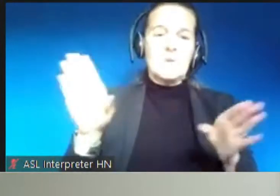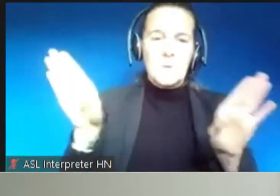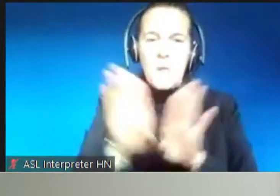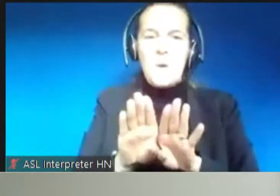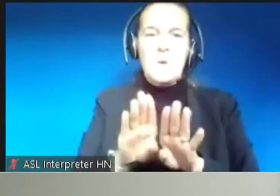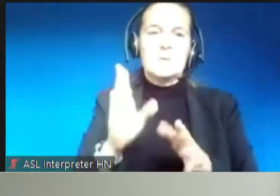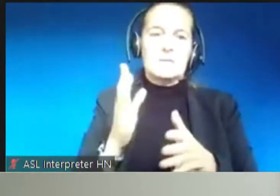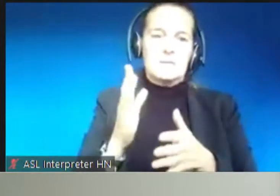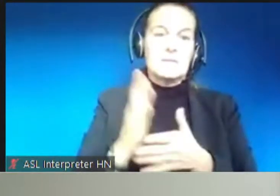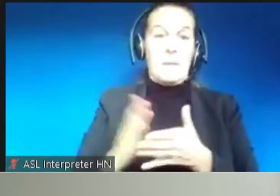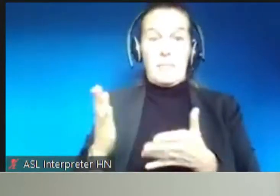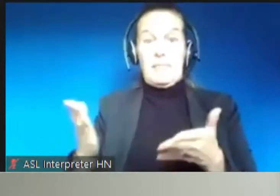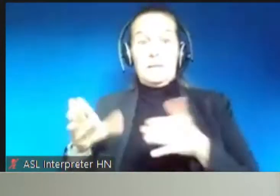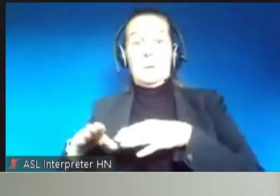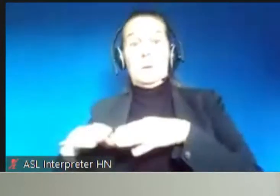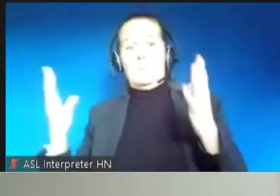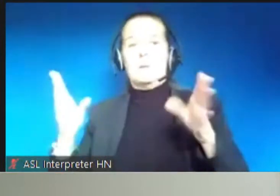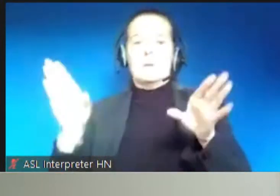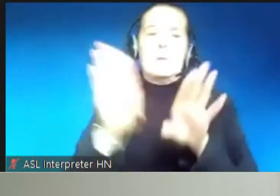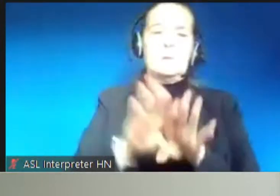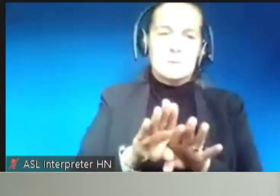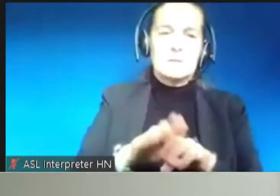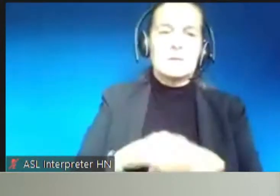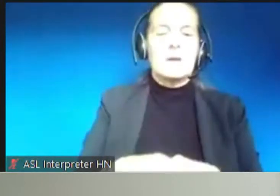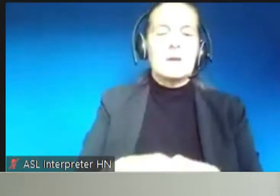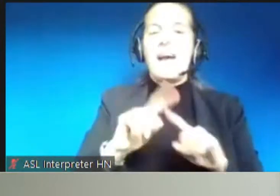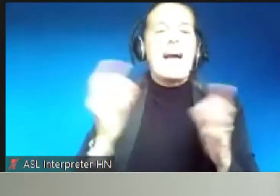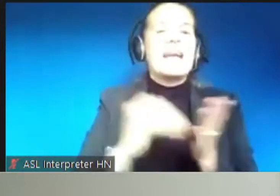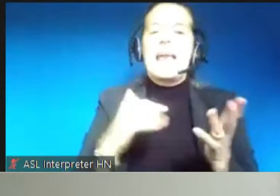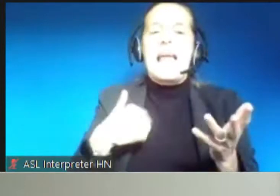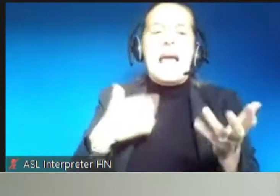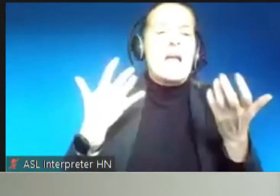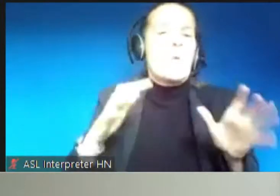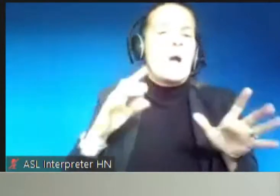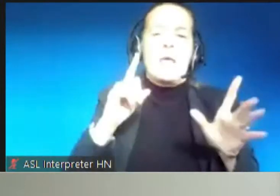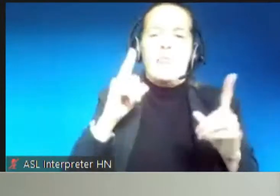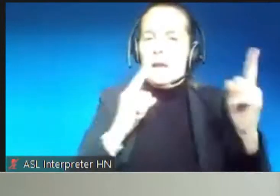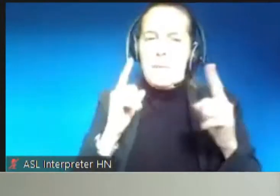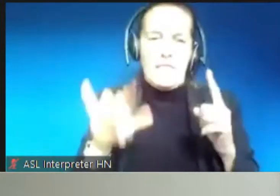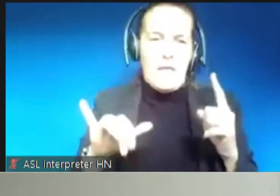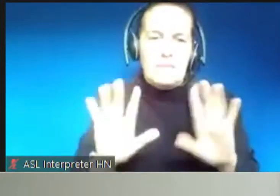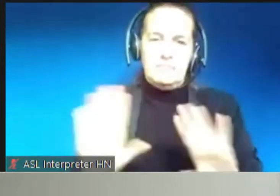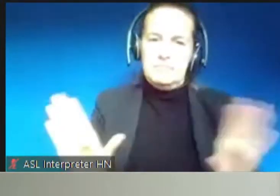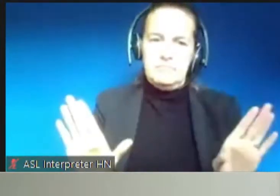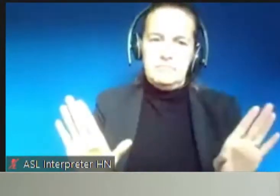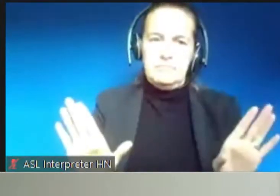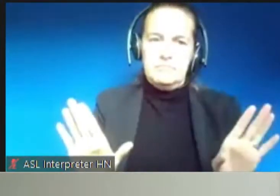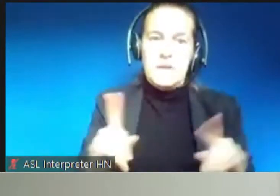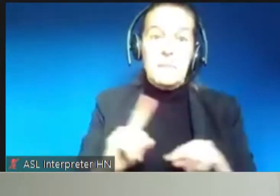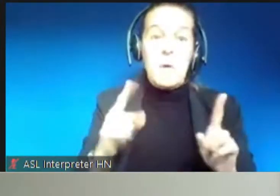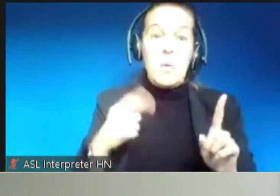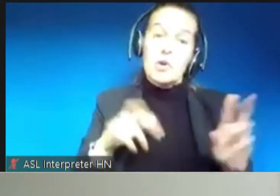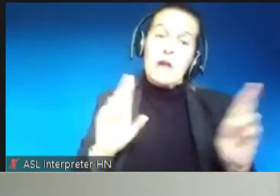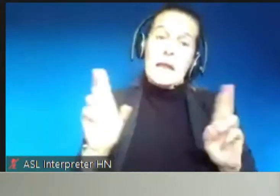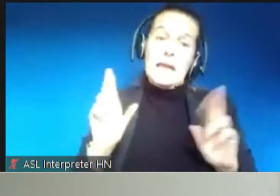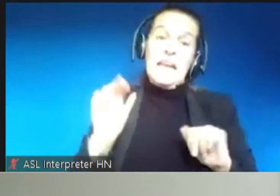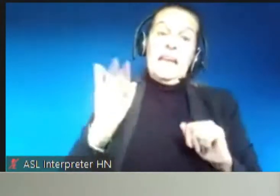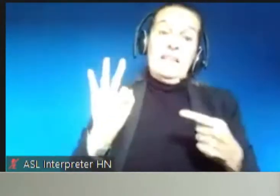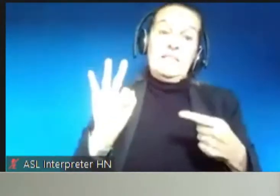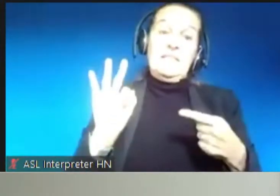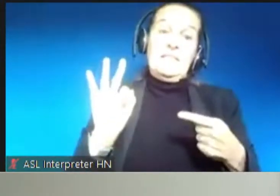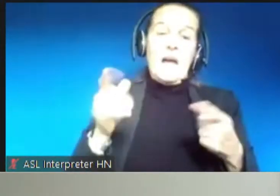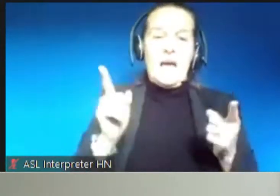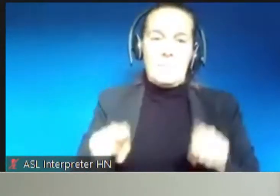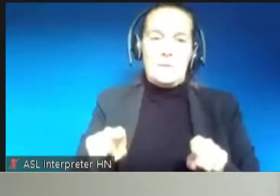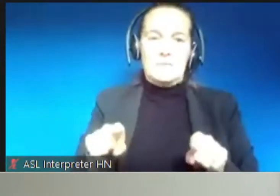open. But again, it's not something I want to think about, but we do think about it, and we'll be ready for that if it should happen. Right now, we want to